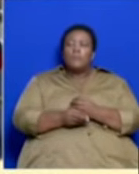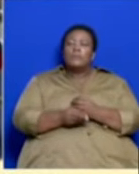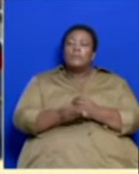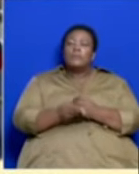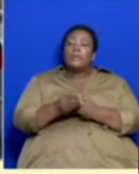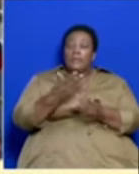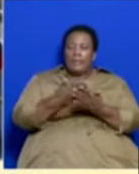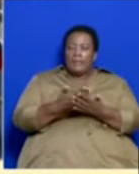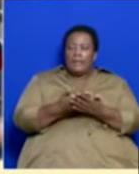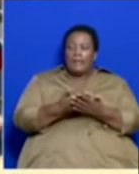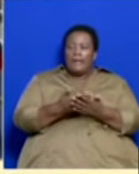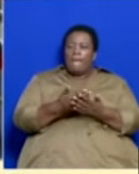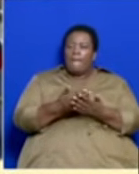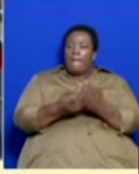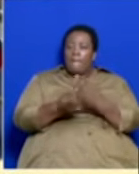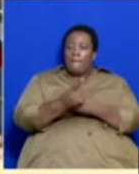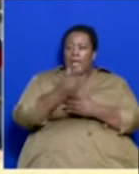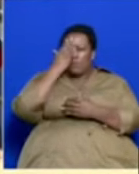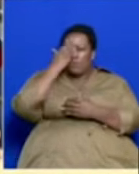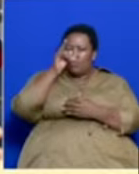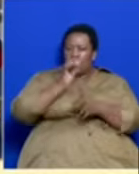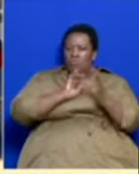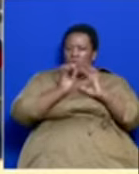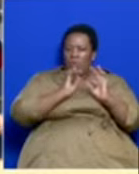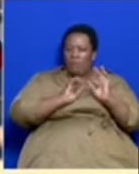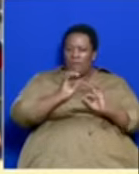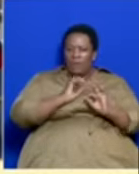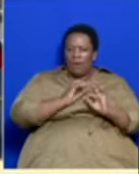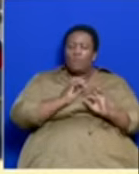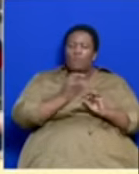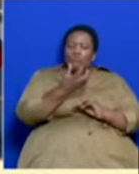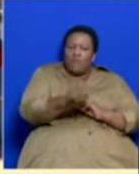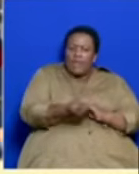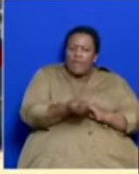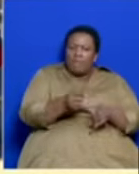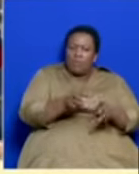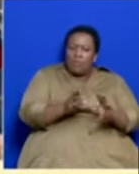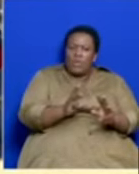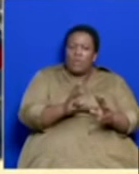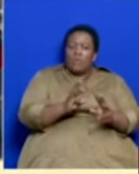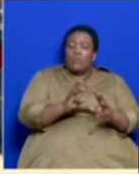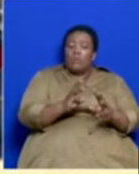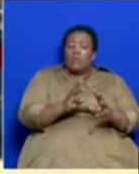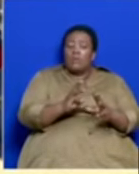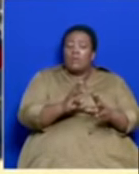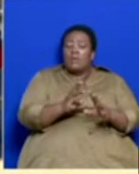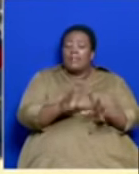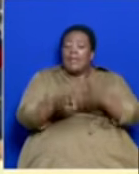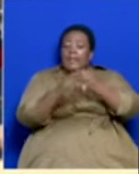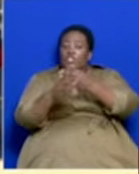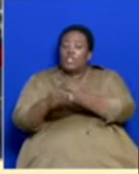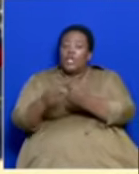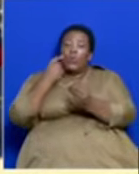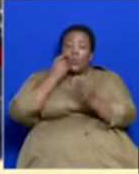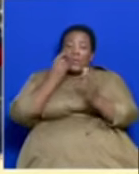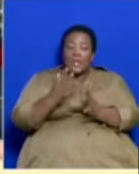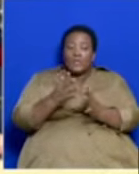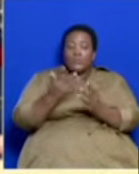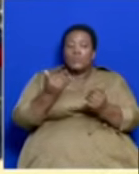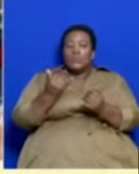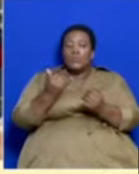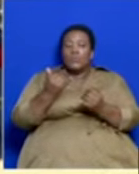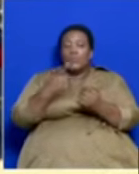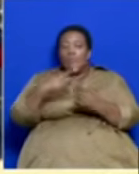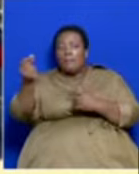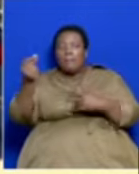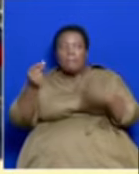us that you have means of getting these witnesses, additional witnesses that have disappeared, but it's conceivable that you